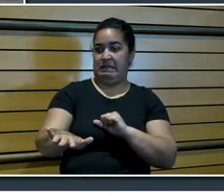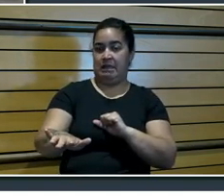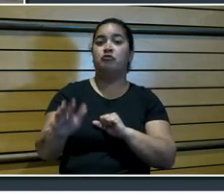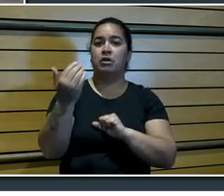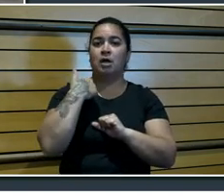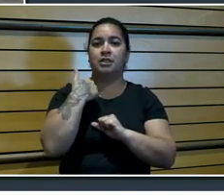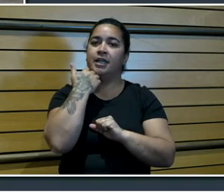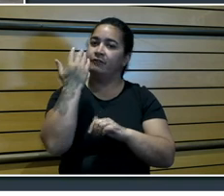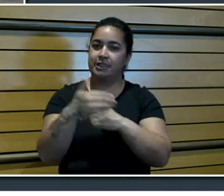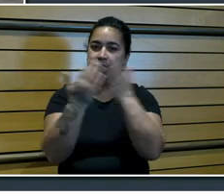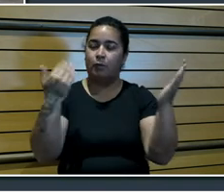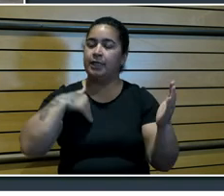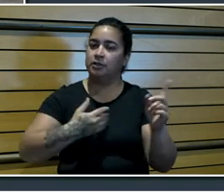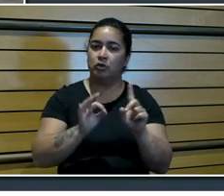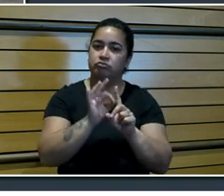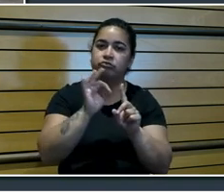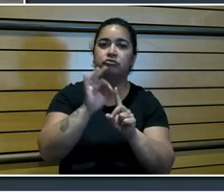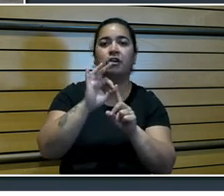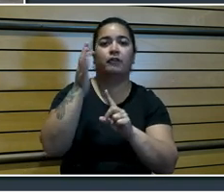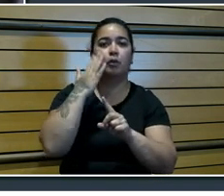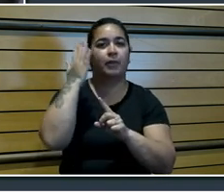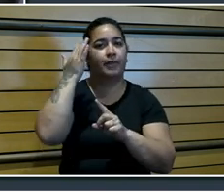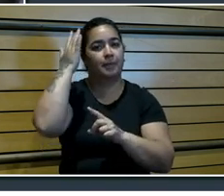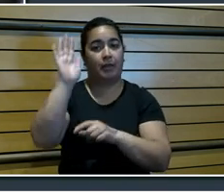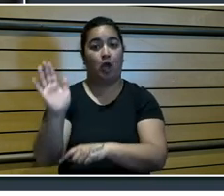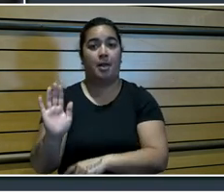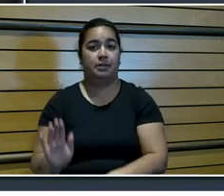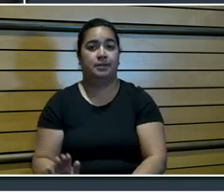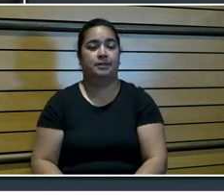better with regards to the climate.